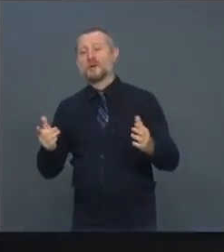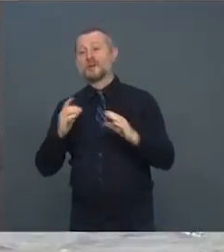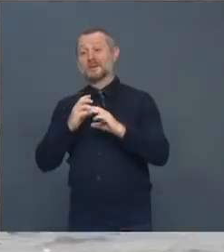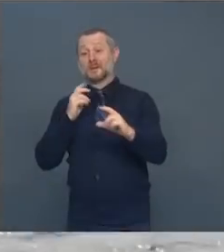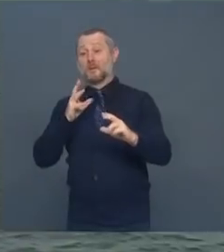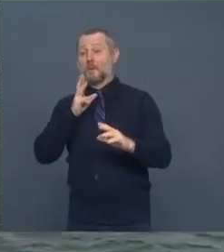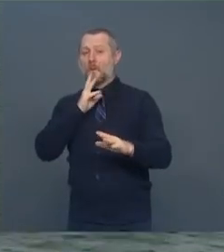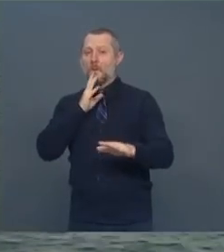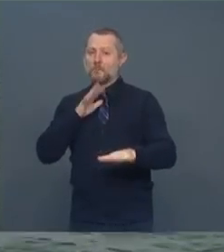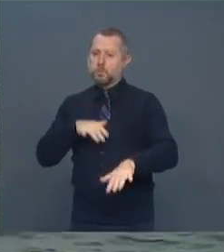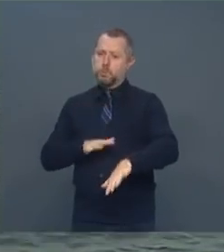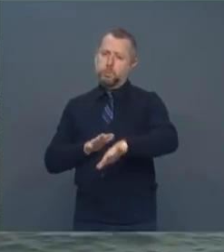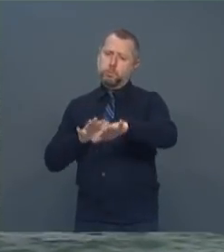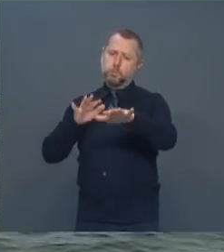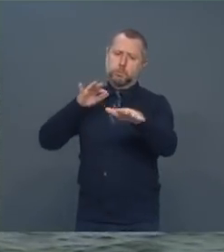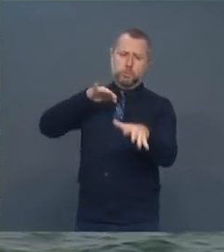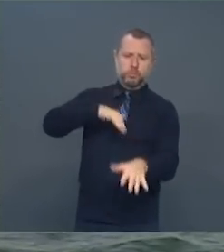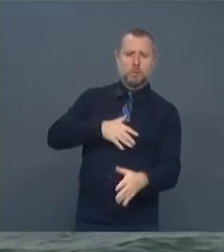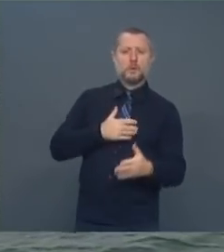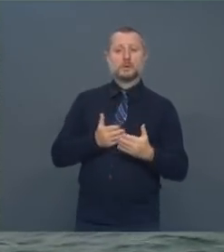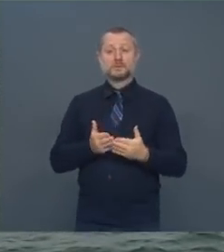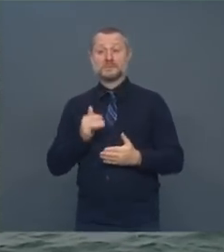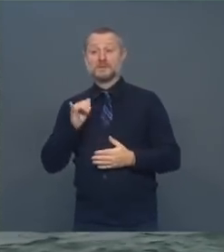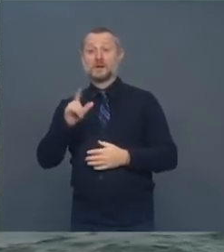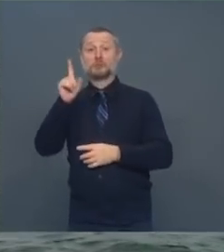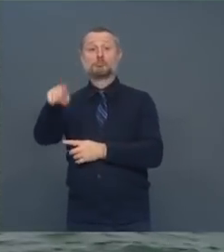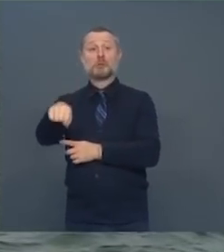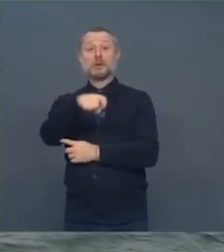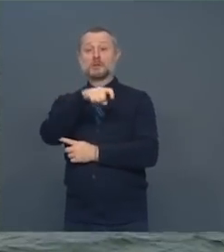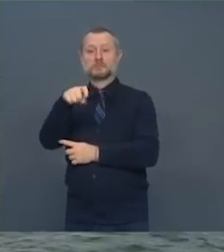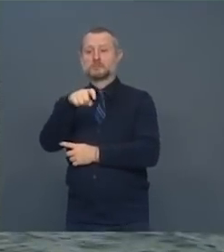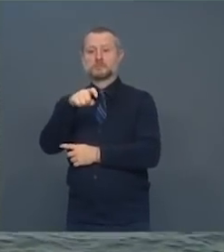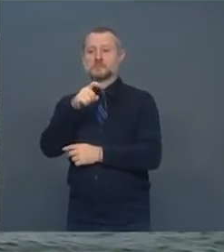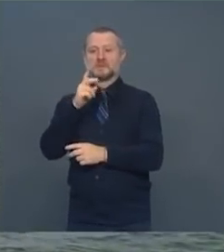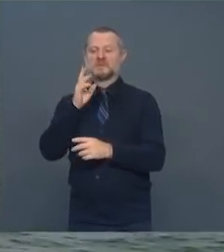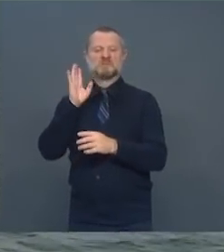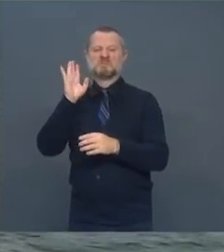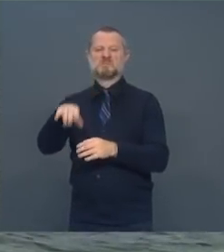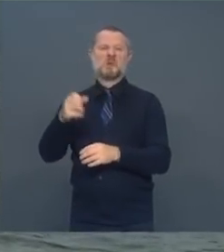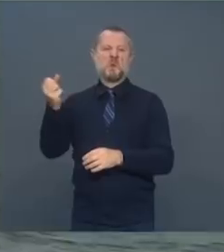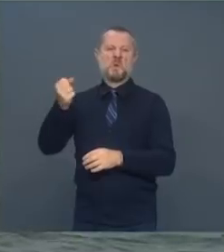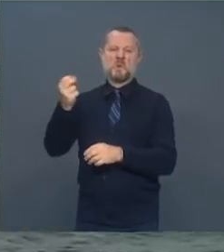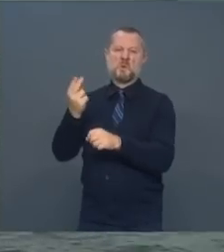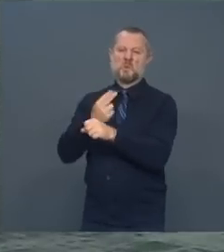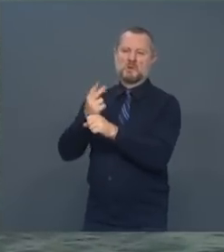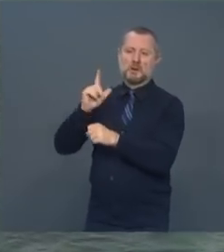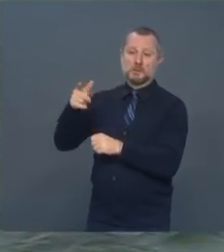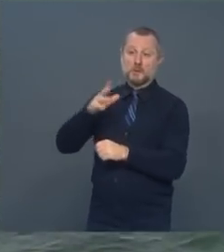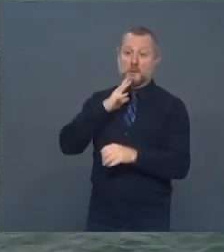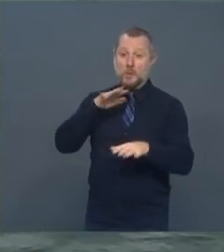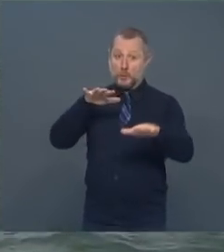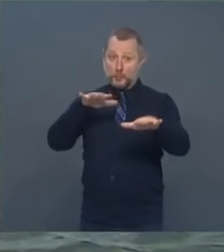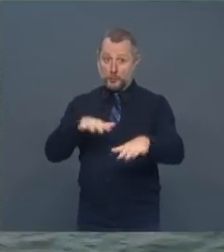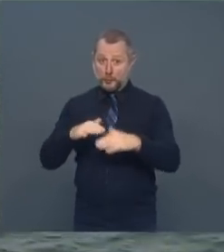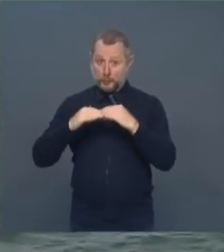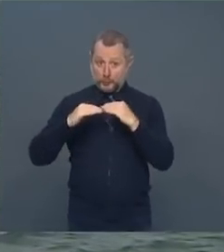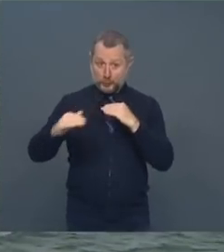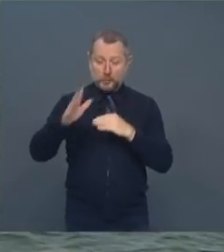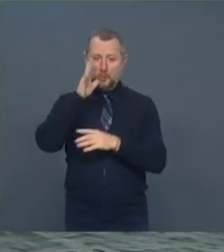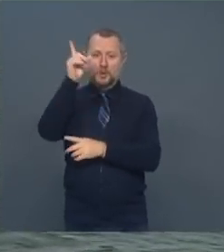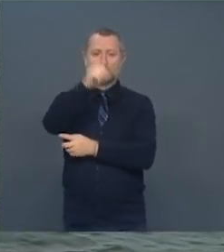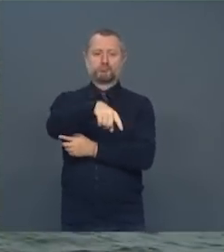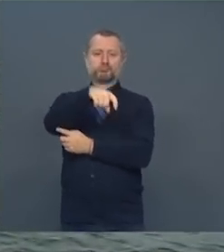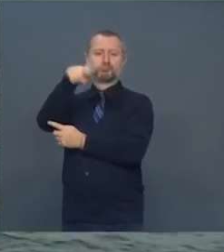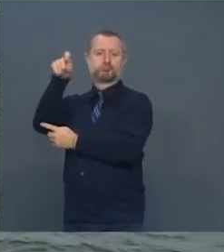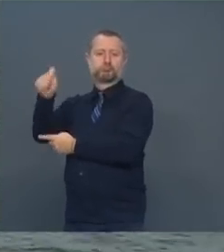waves, this large crane will be later, if the swells die down, will be attached to the rail car,